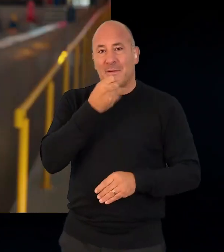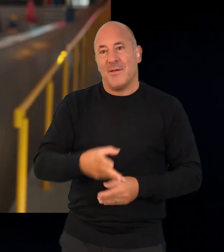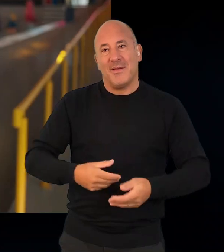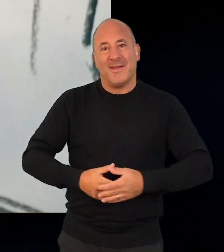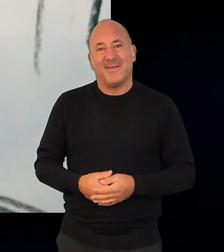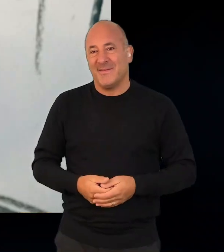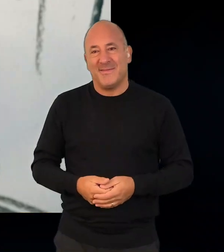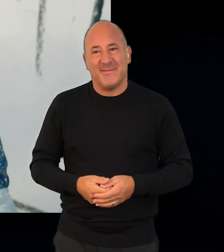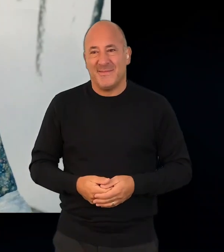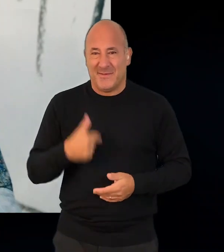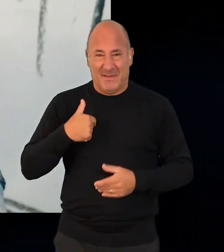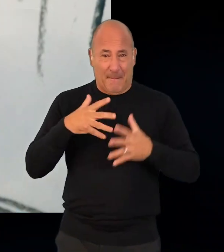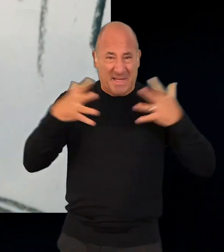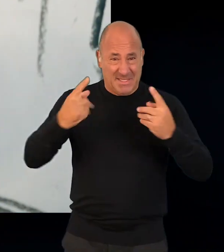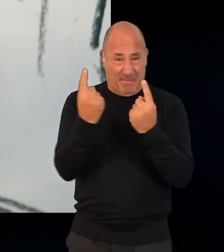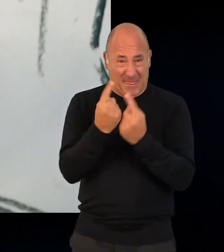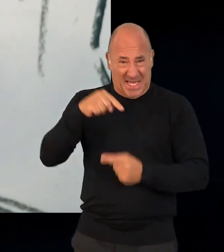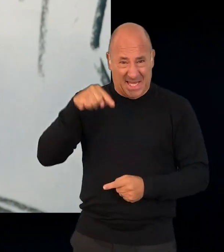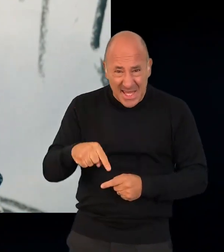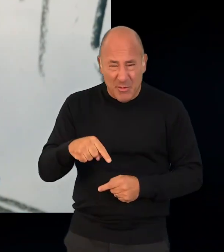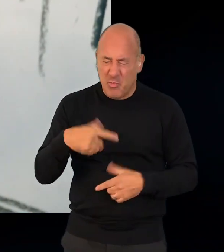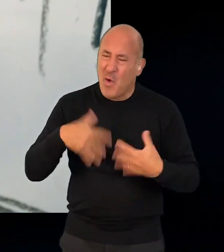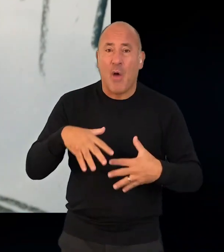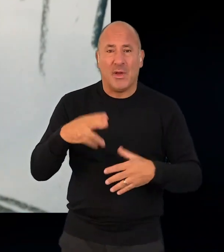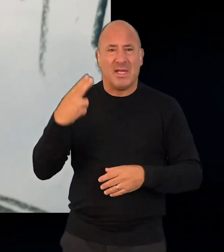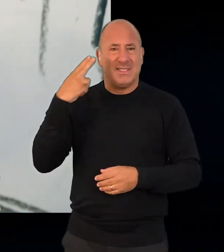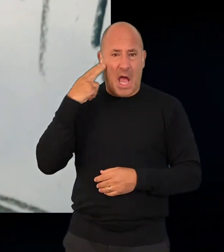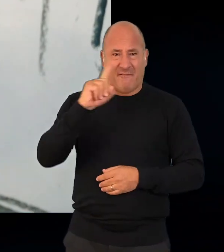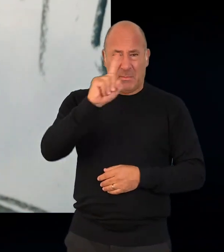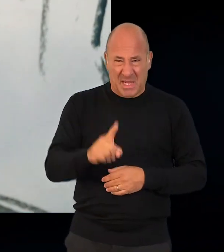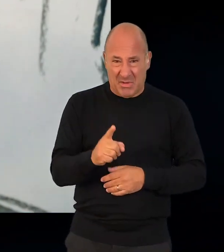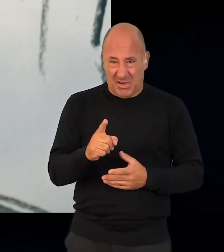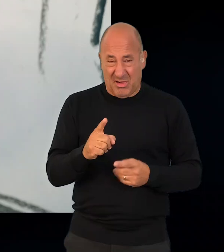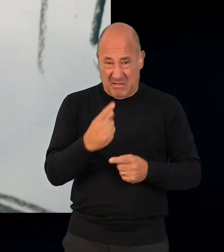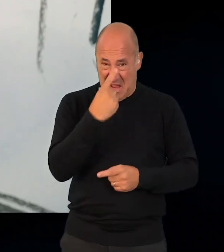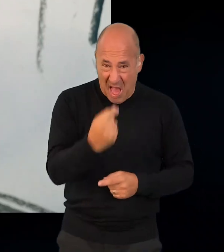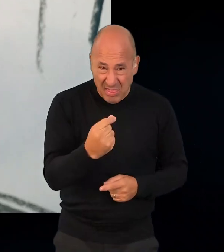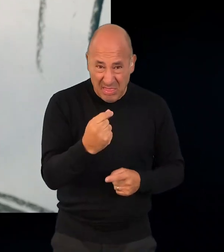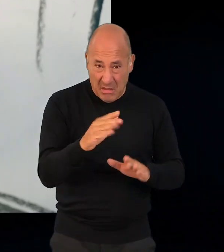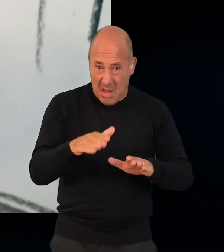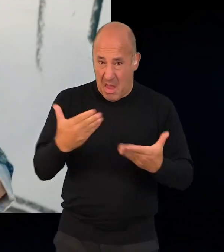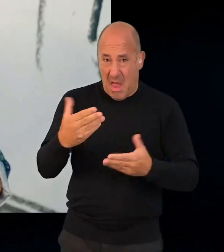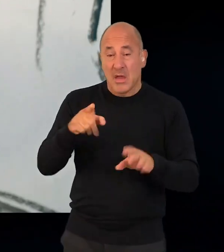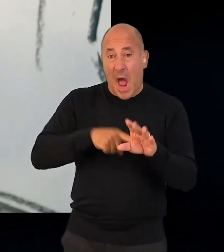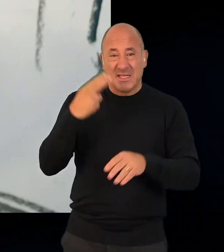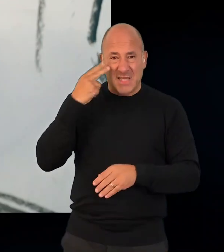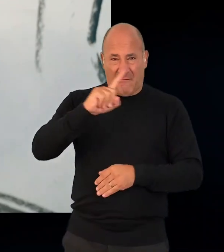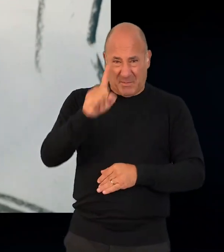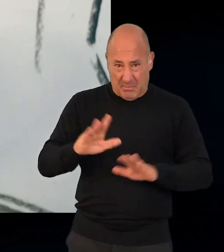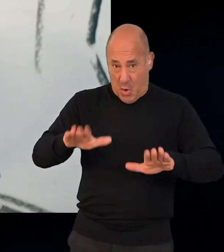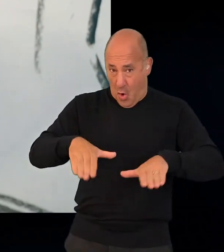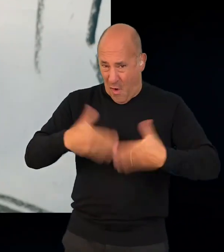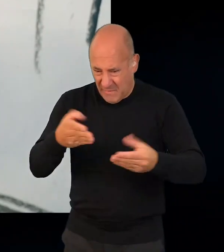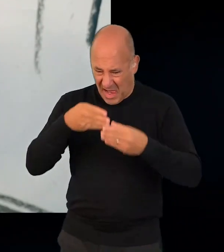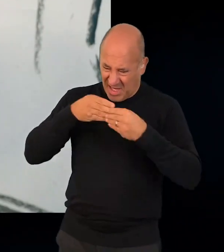done with that. The biggest thing that this film reinforced for me is that deaf people can, and giving young deaf